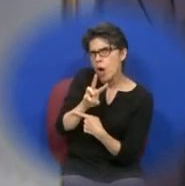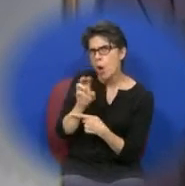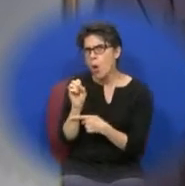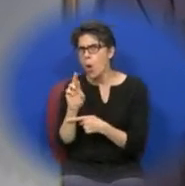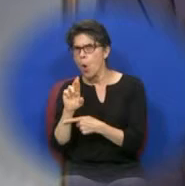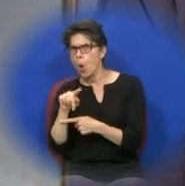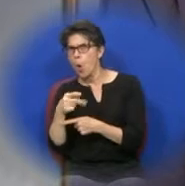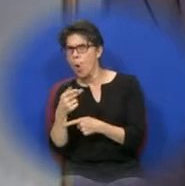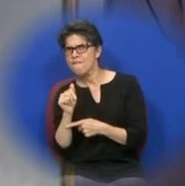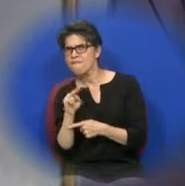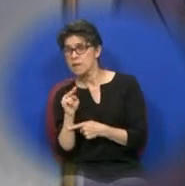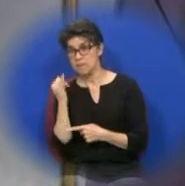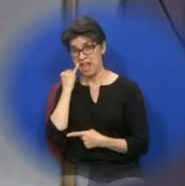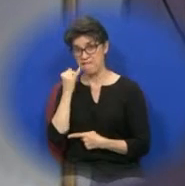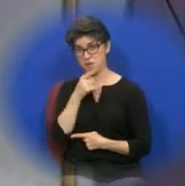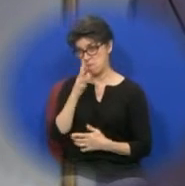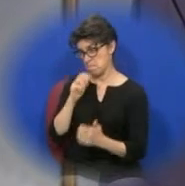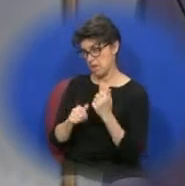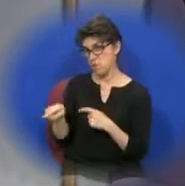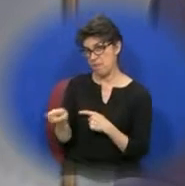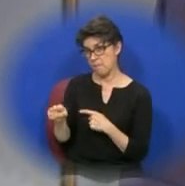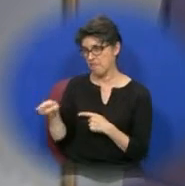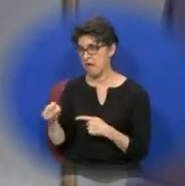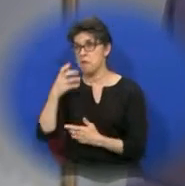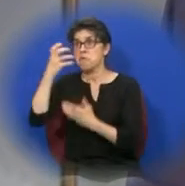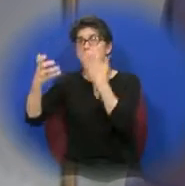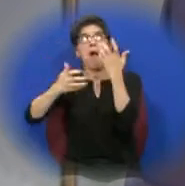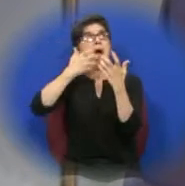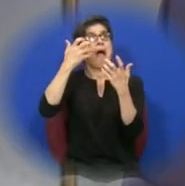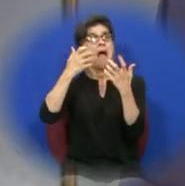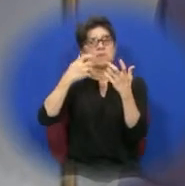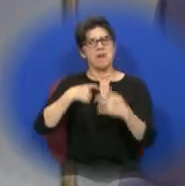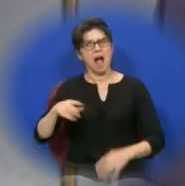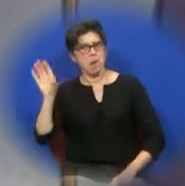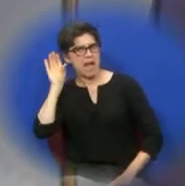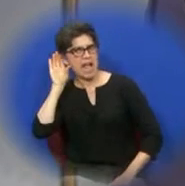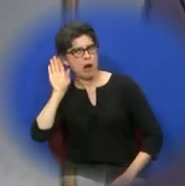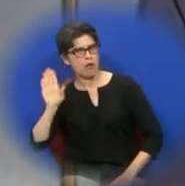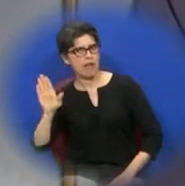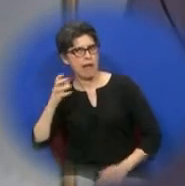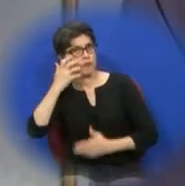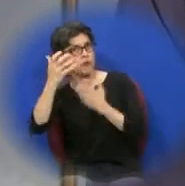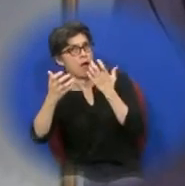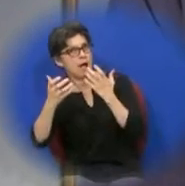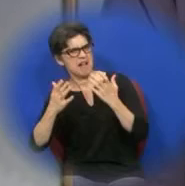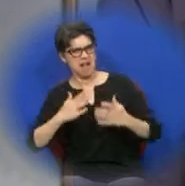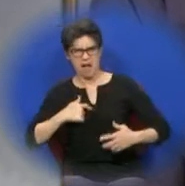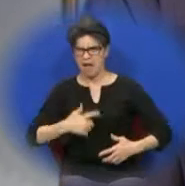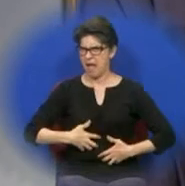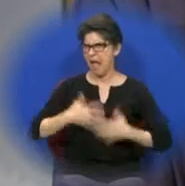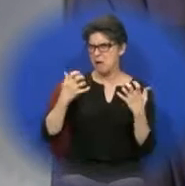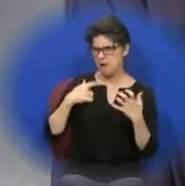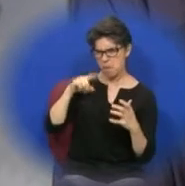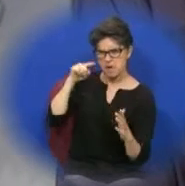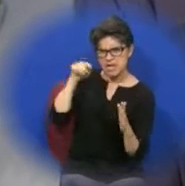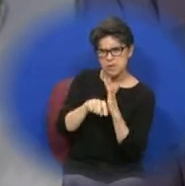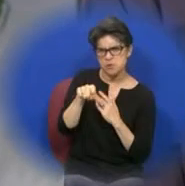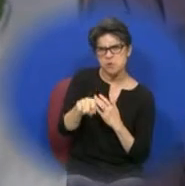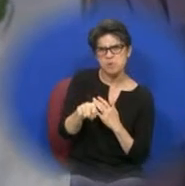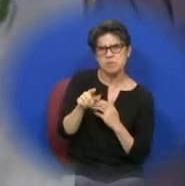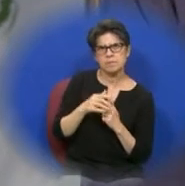them and they cry out to me, I will surely hear their cry. My wrath will flare up, and I will kill you with the